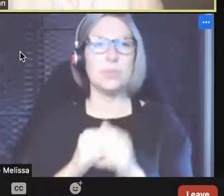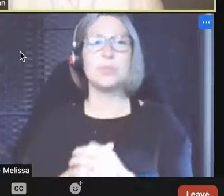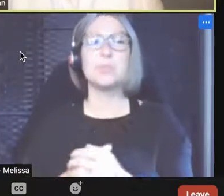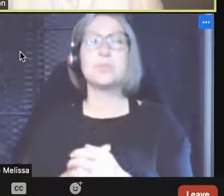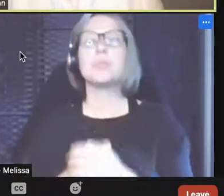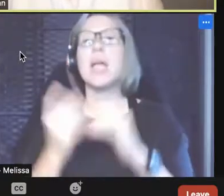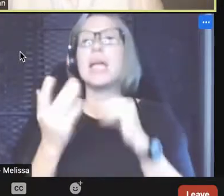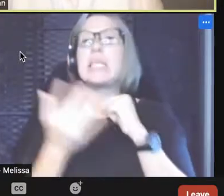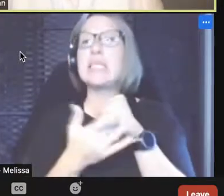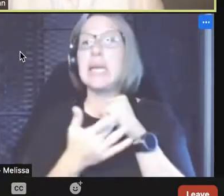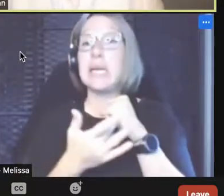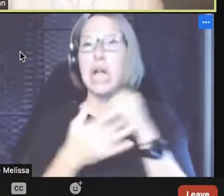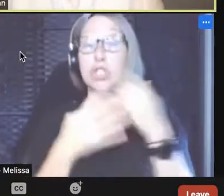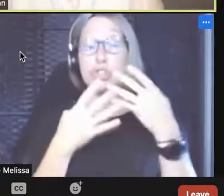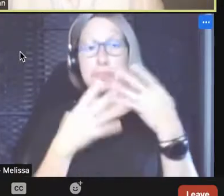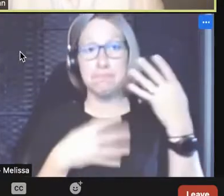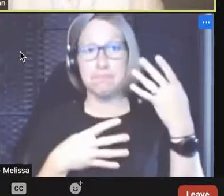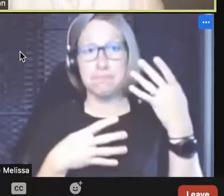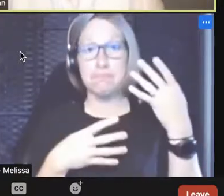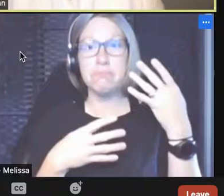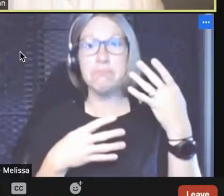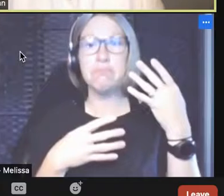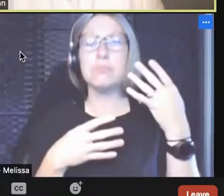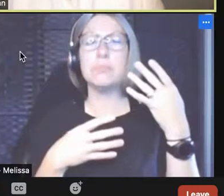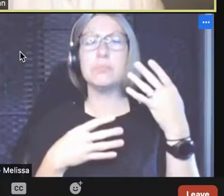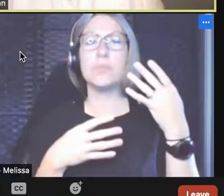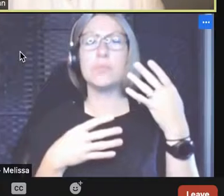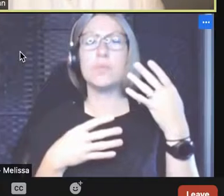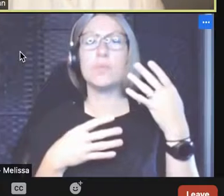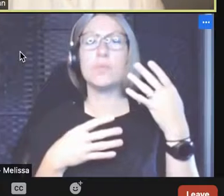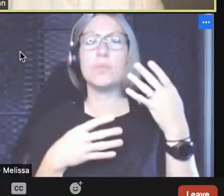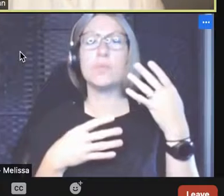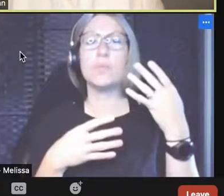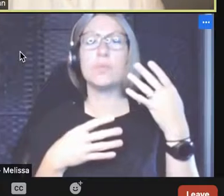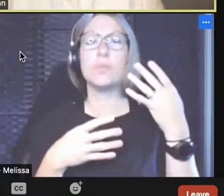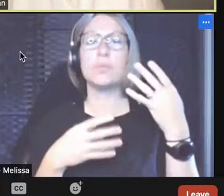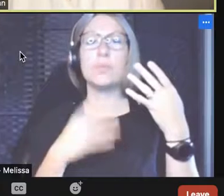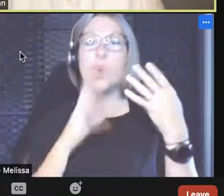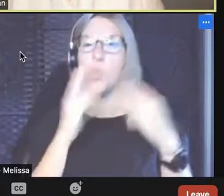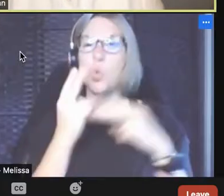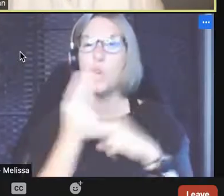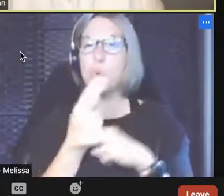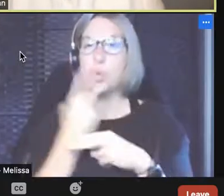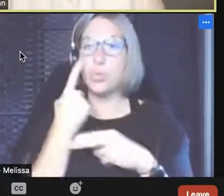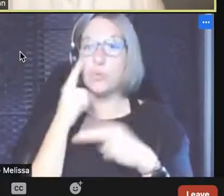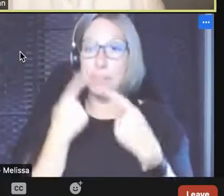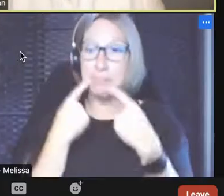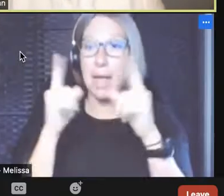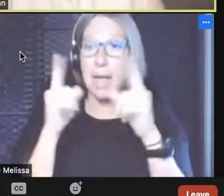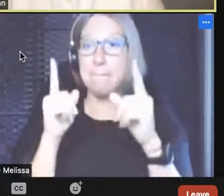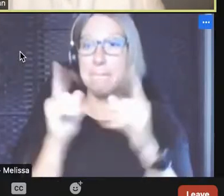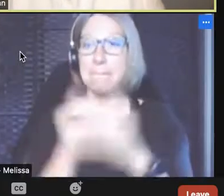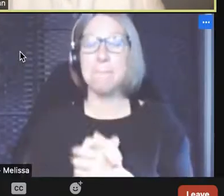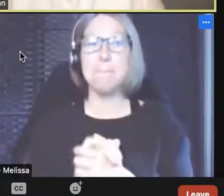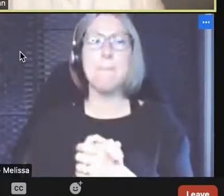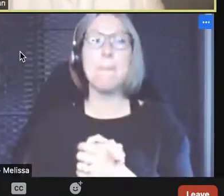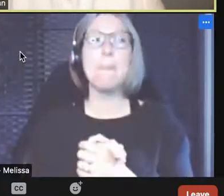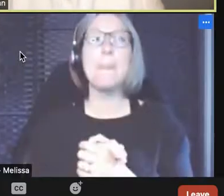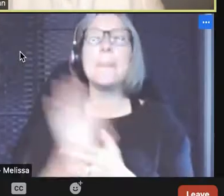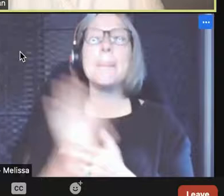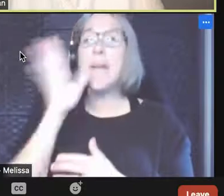technology he has in place that we're going to use to help accomplish that task. His